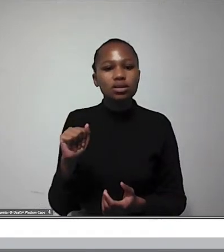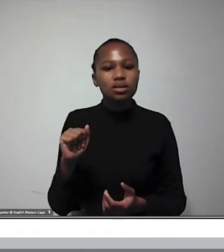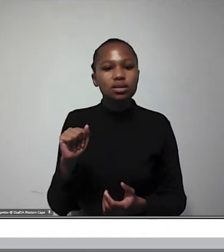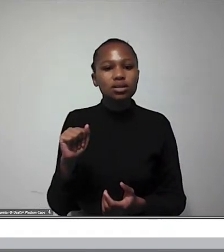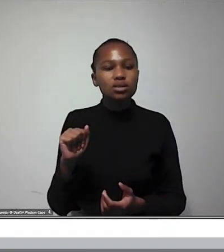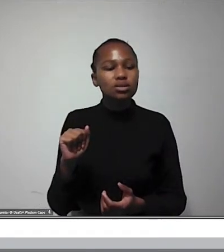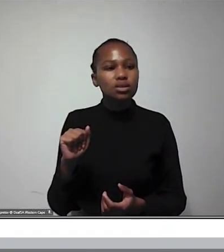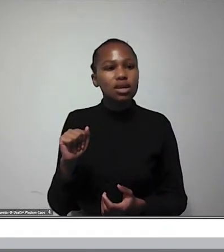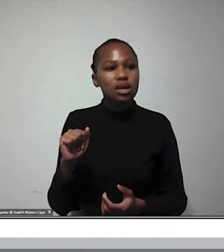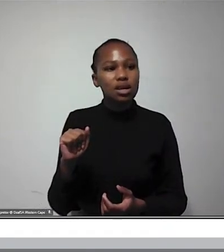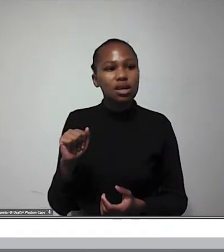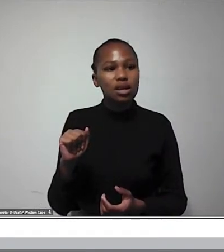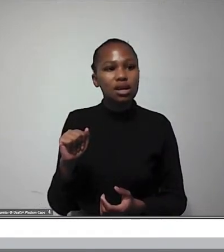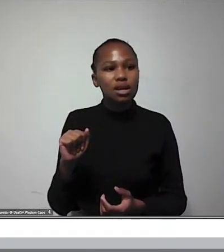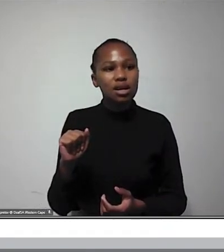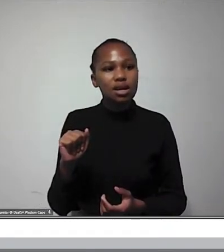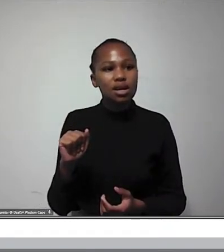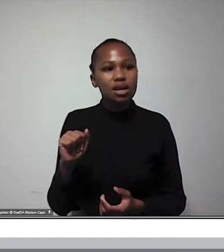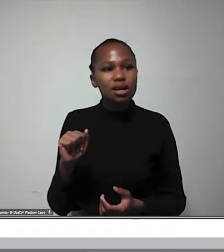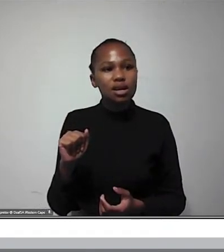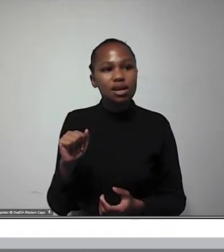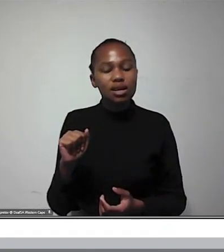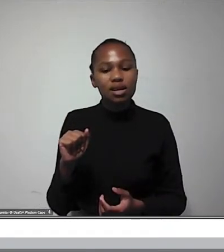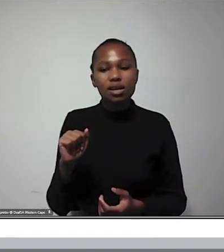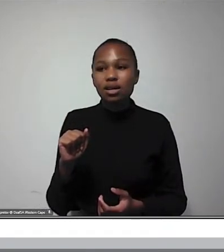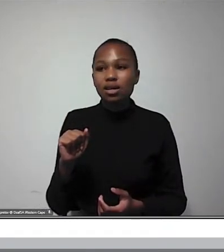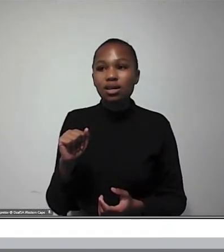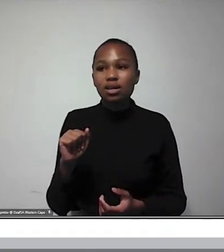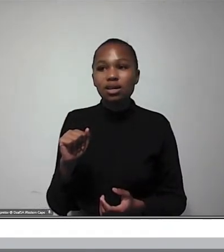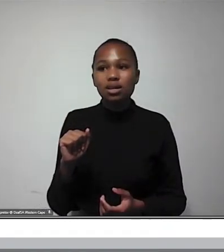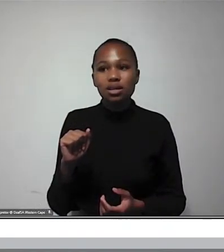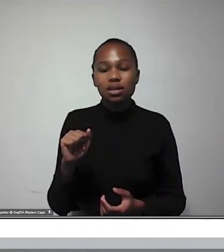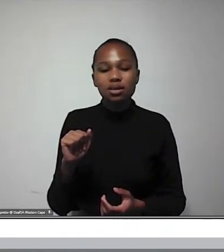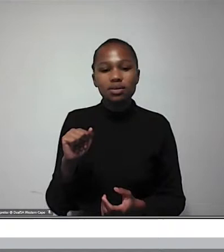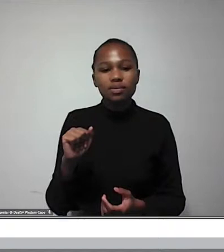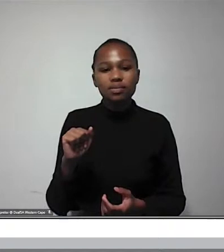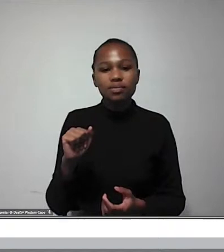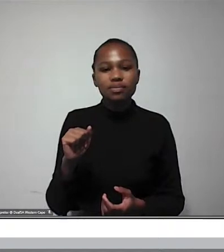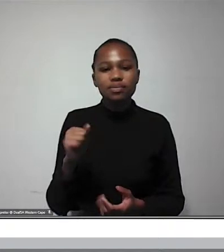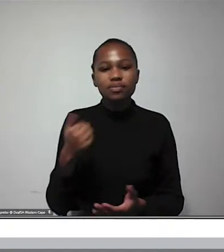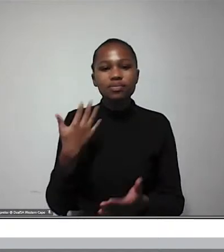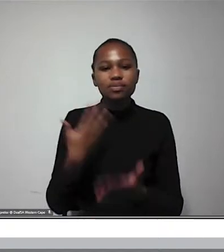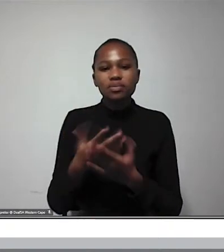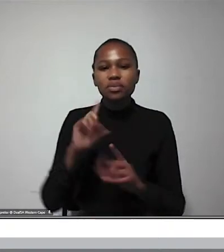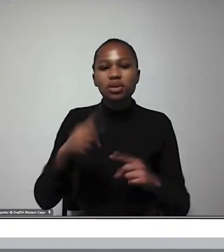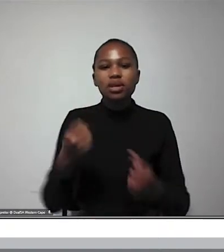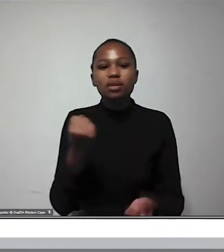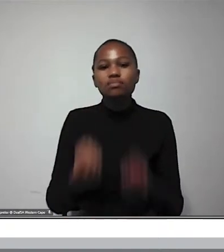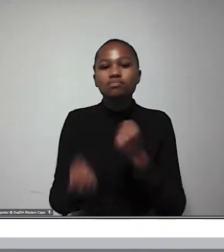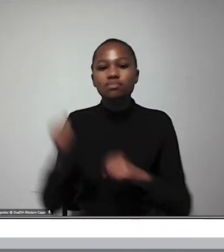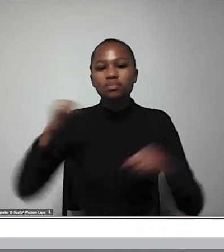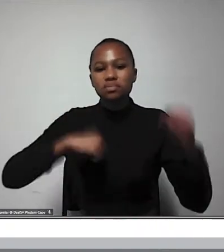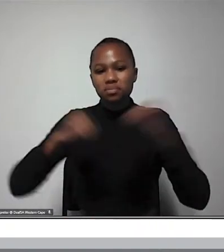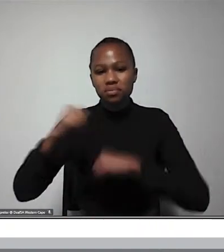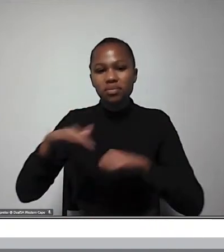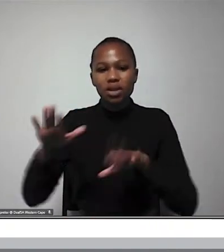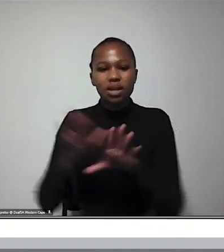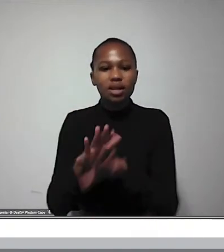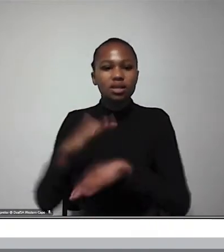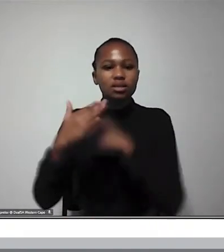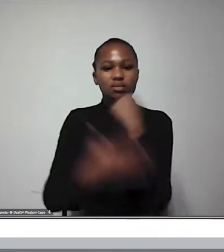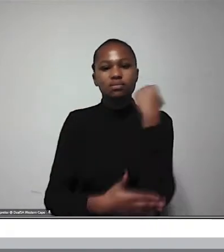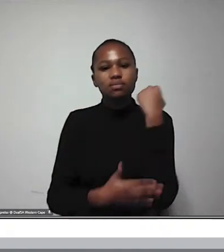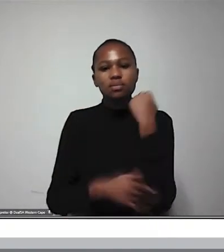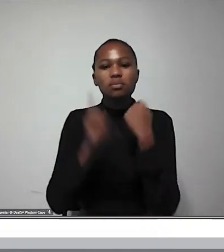South African Customs Union, Southern African Customs Union, which means we can't negotiate trade agreements as a country. We have to negotiate